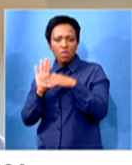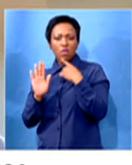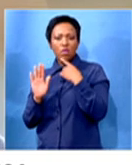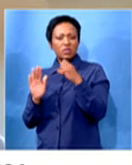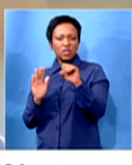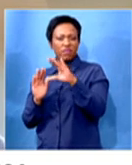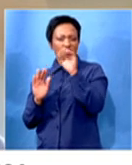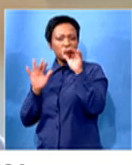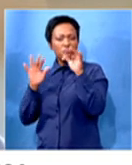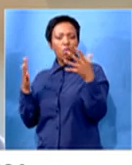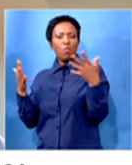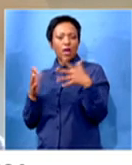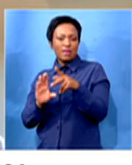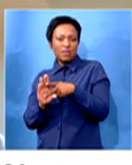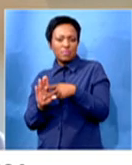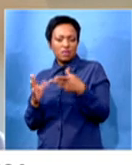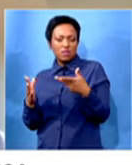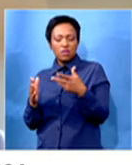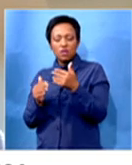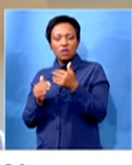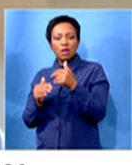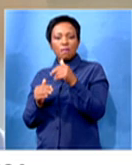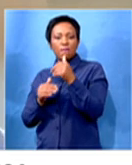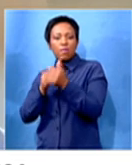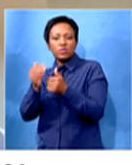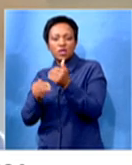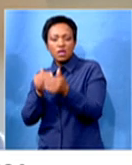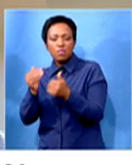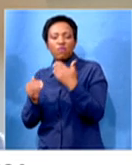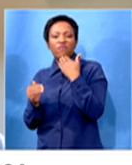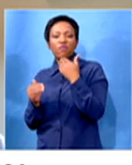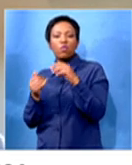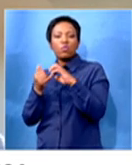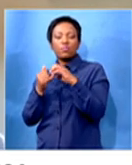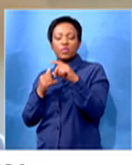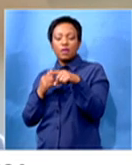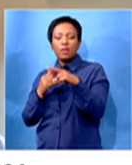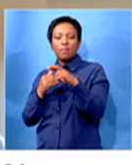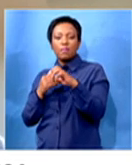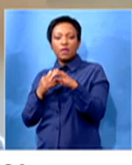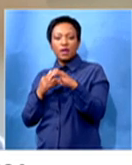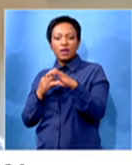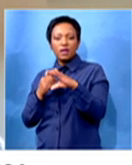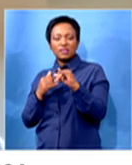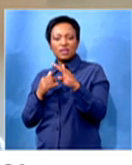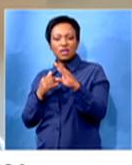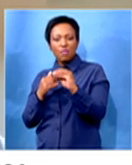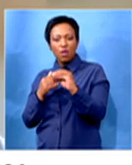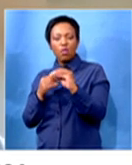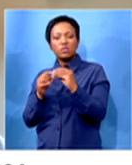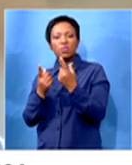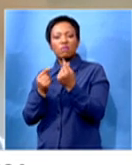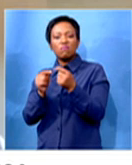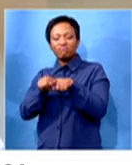that are participating in it, and how will the placebo and trial vaccine actually be monitored, administered, the process through